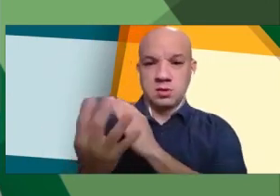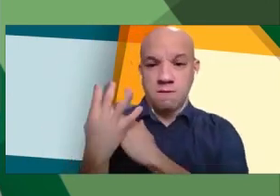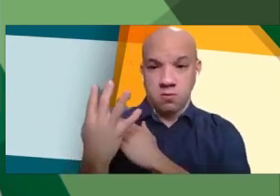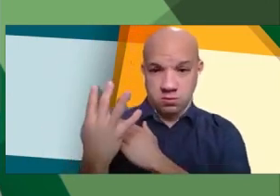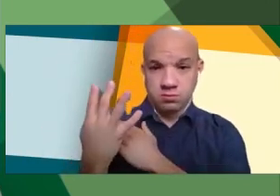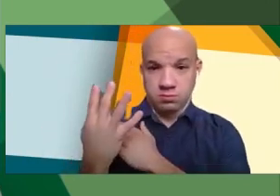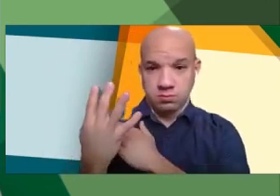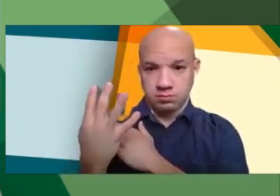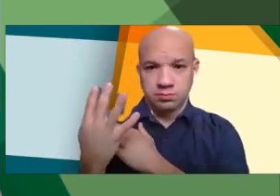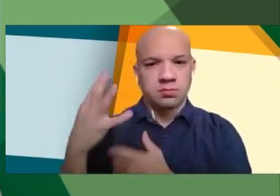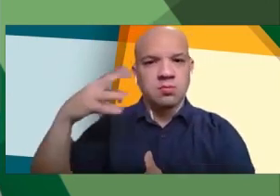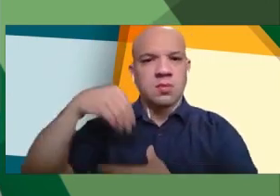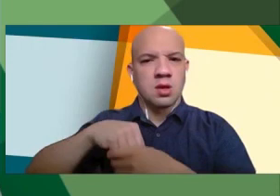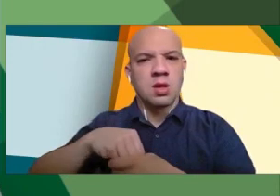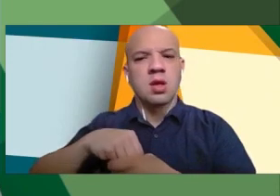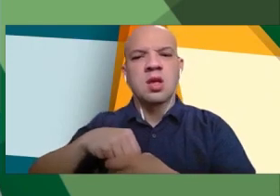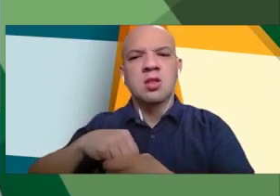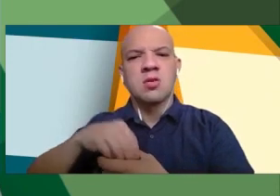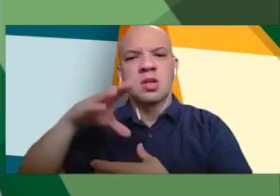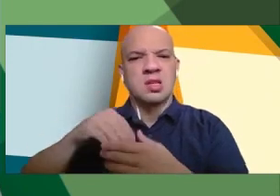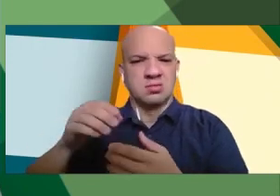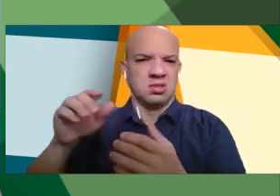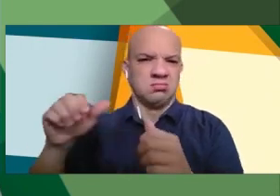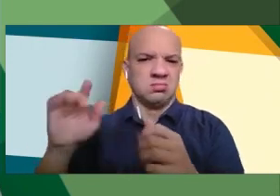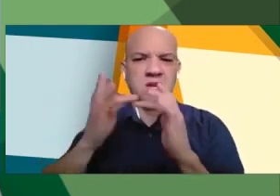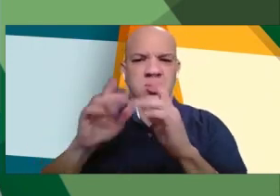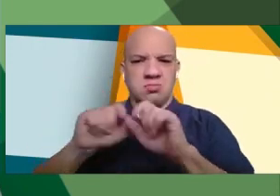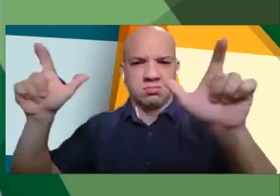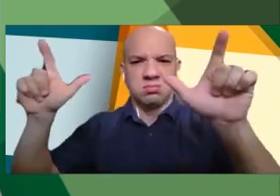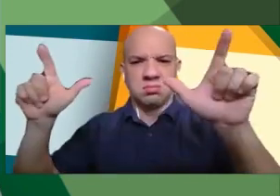4 included on the RFP instructions.